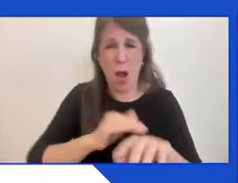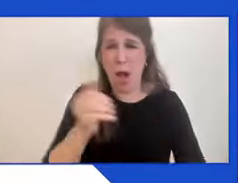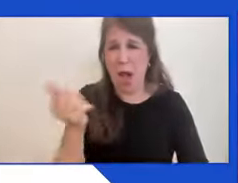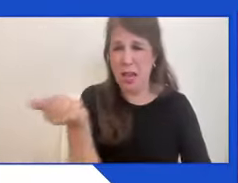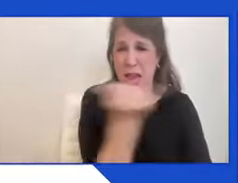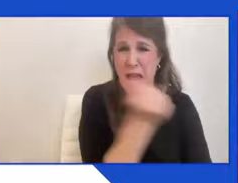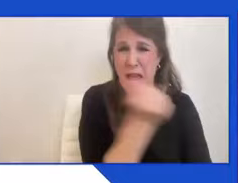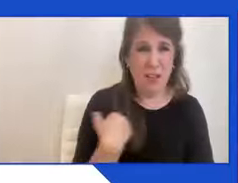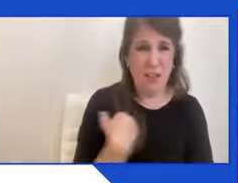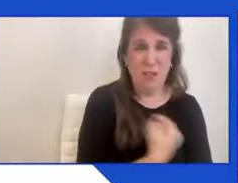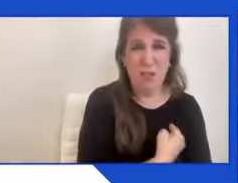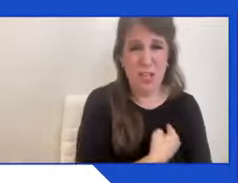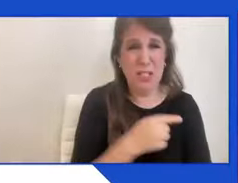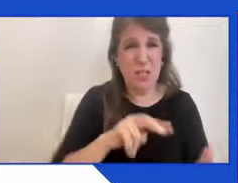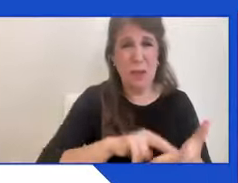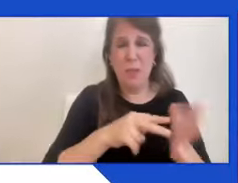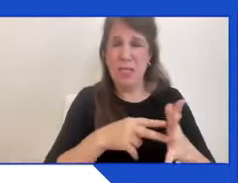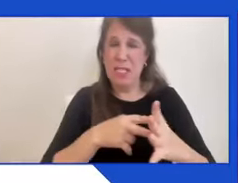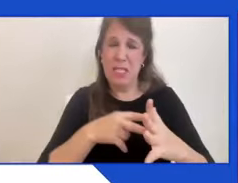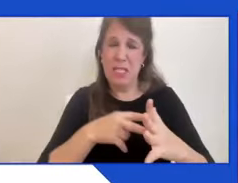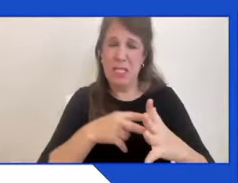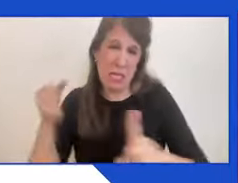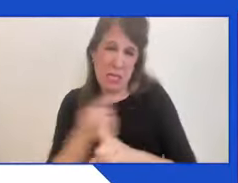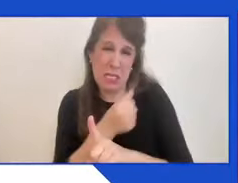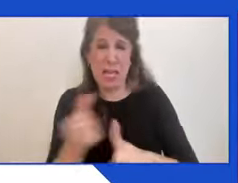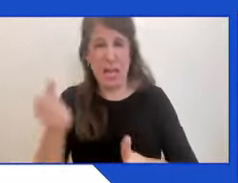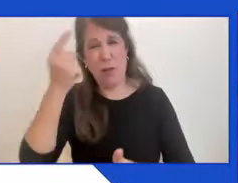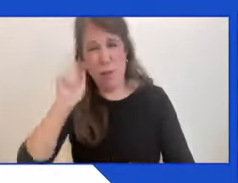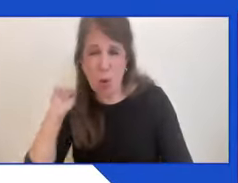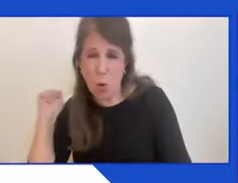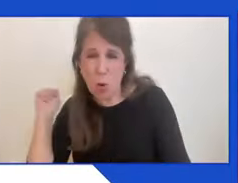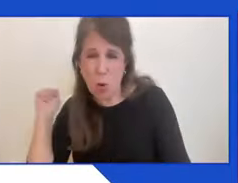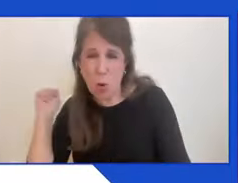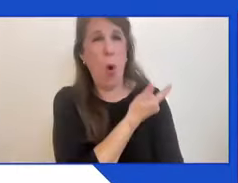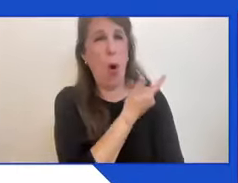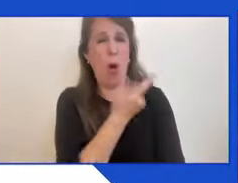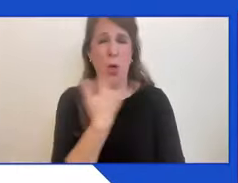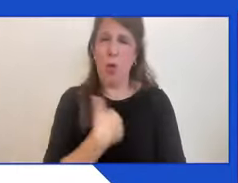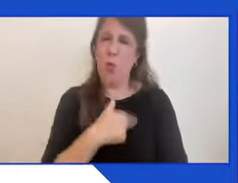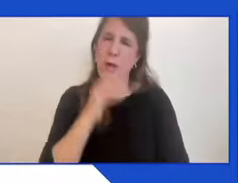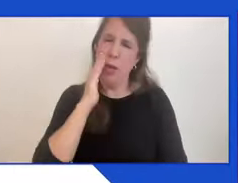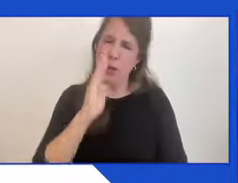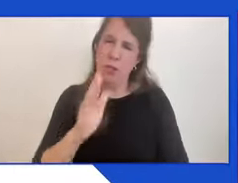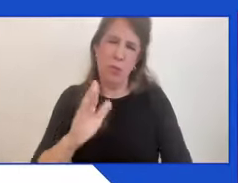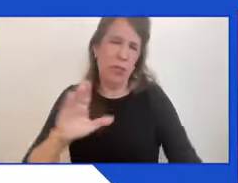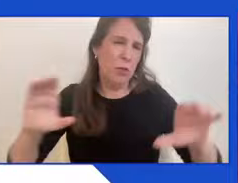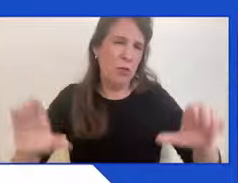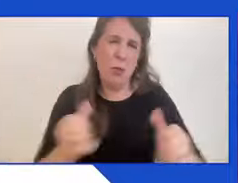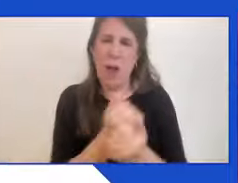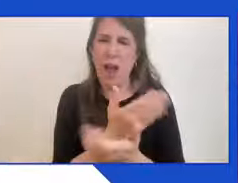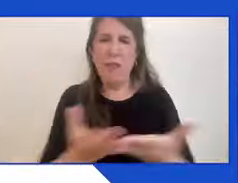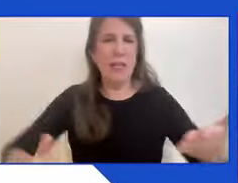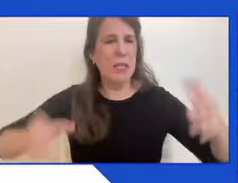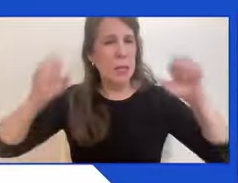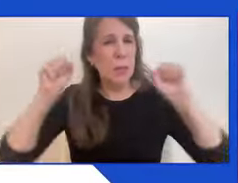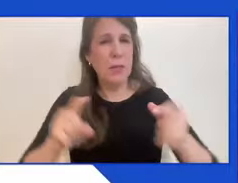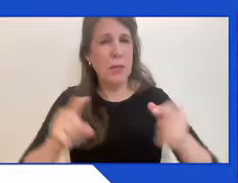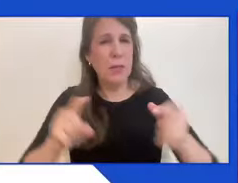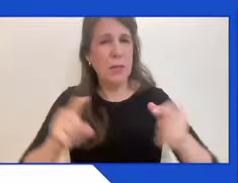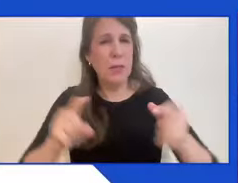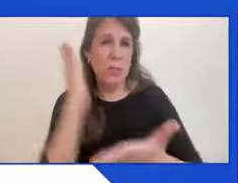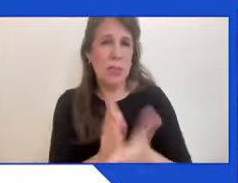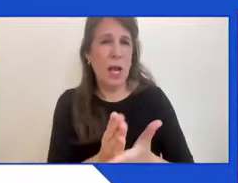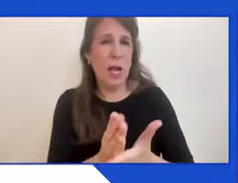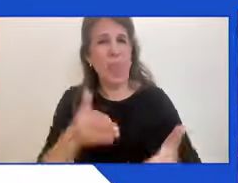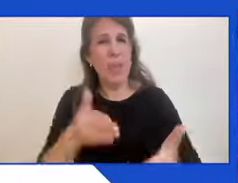us. And we are going to do everything possible to stop the anti-Semitic attacks against our Jewish brothers